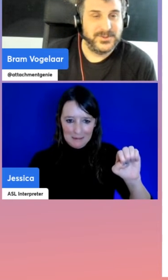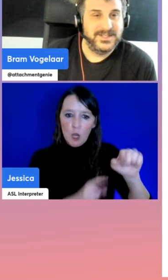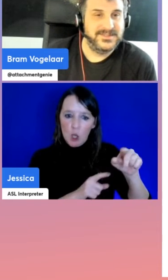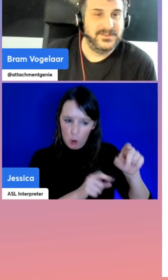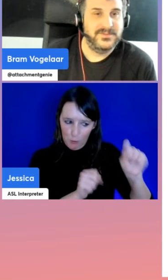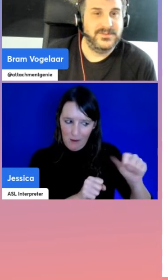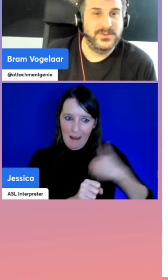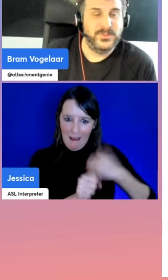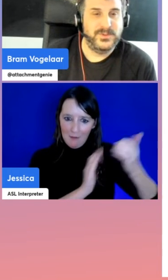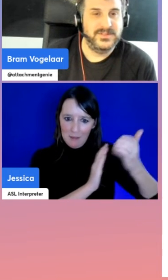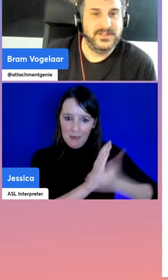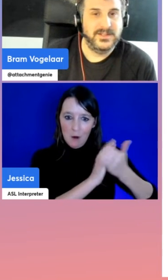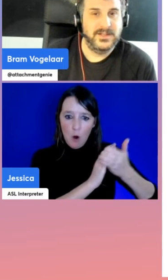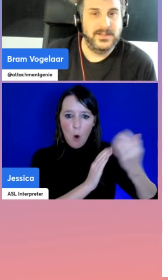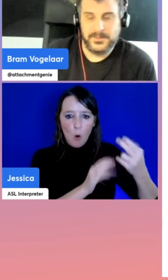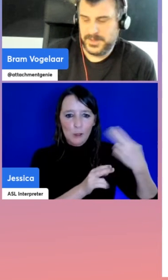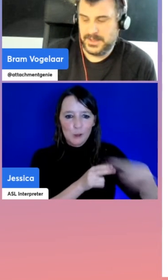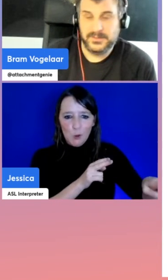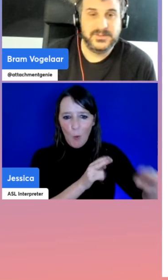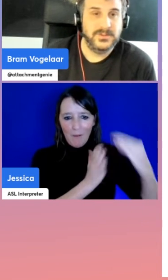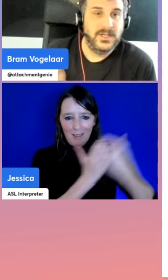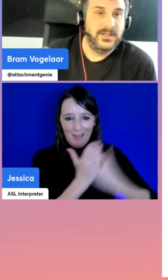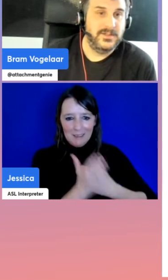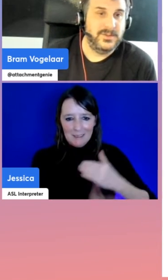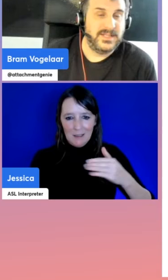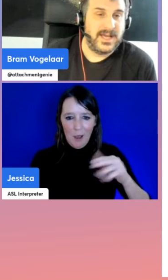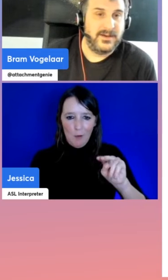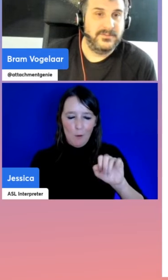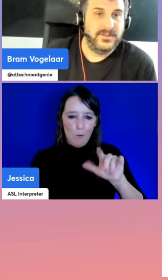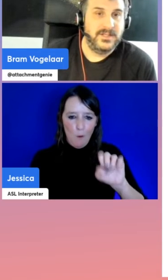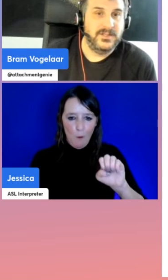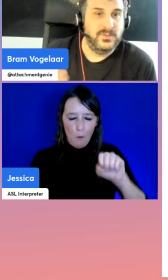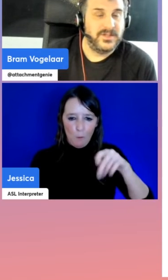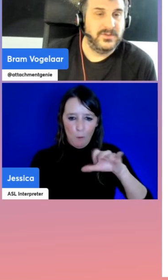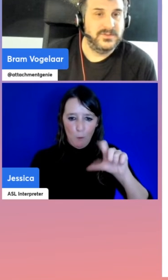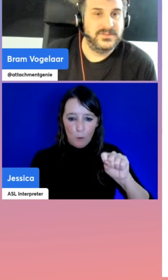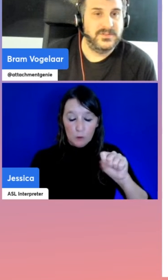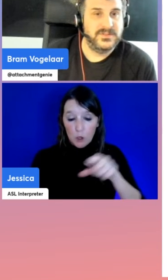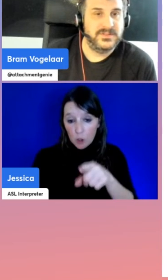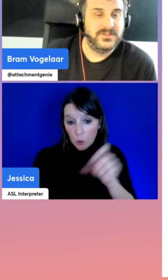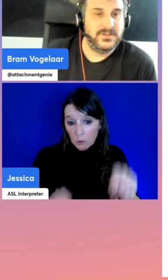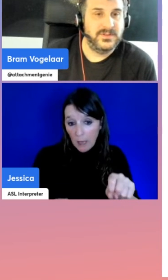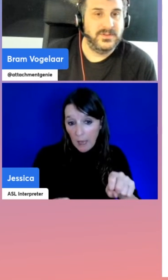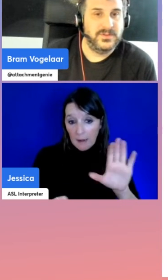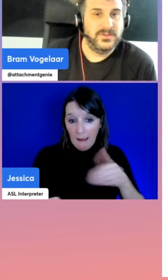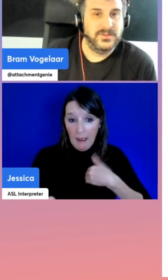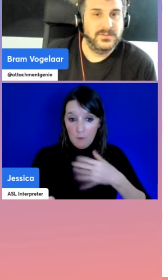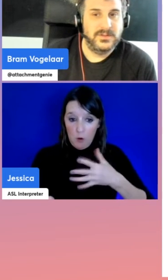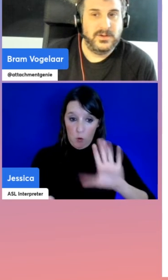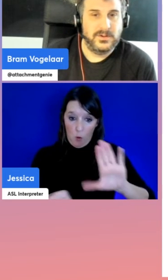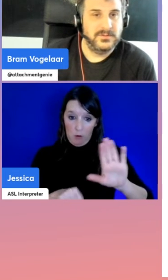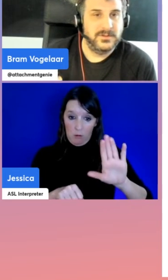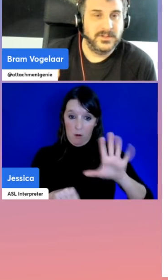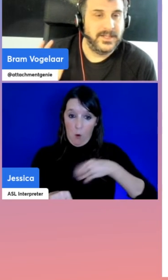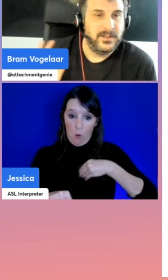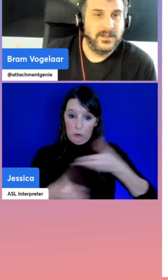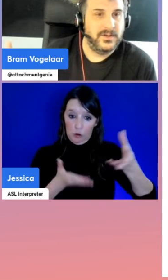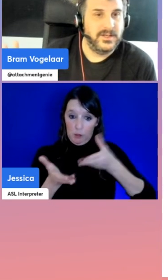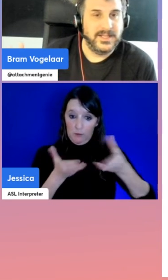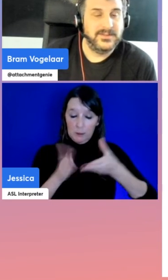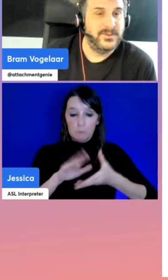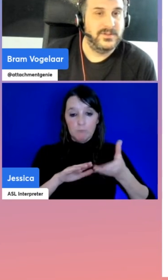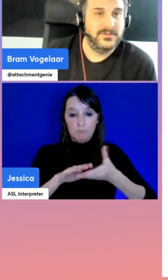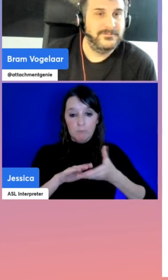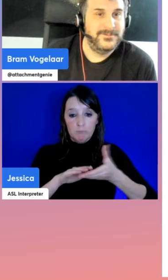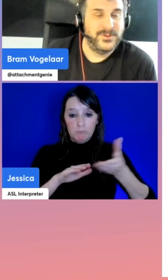a short list of node pools you can be allowed. So you could you run your own services on your own on